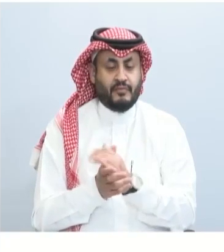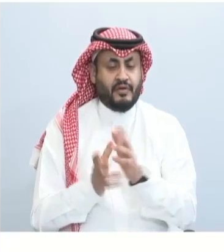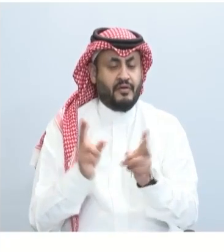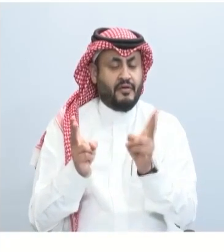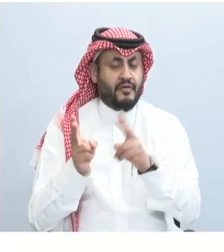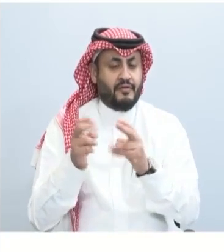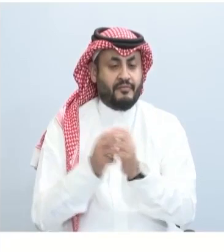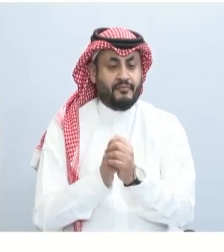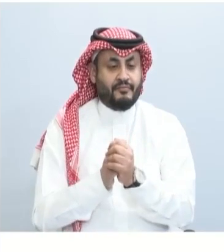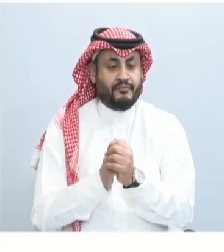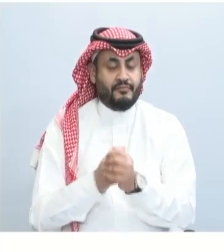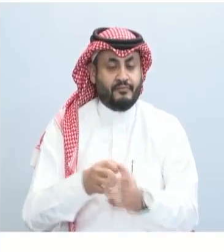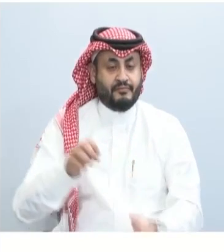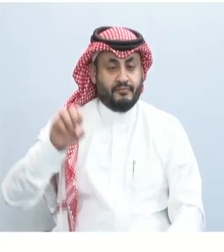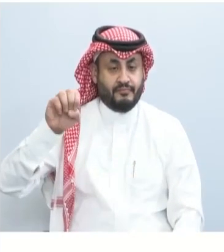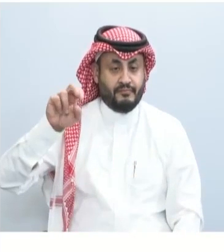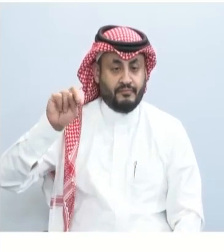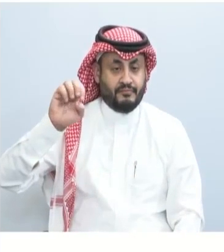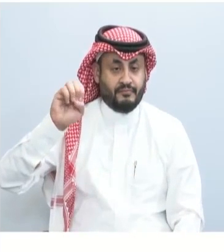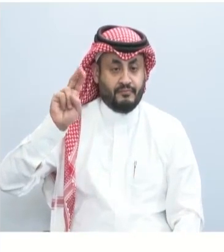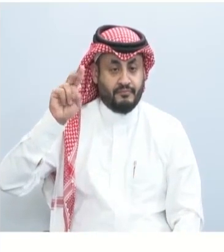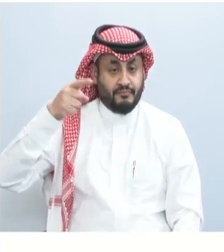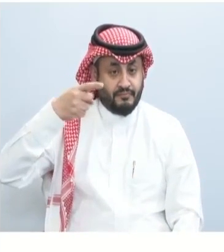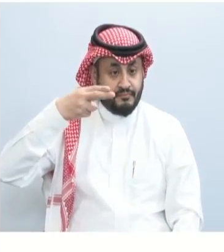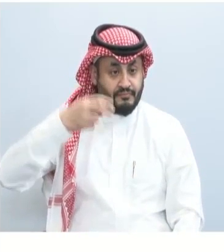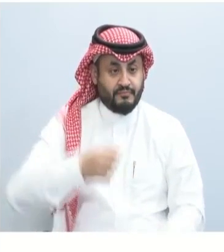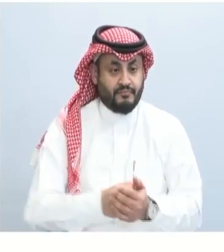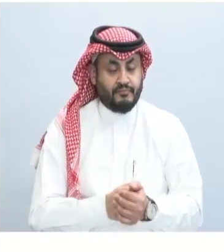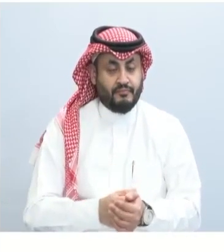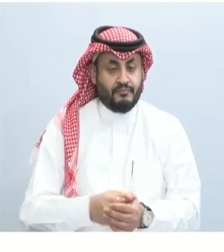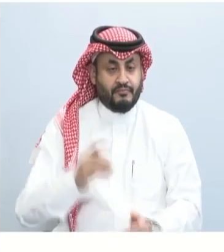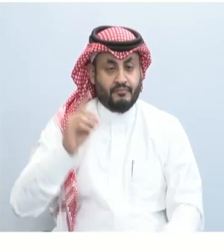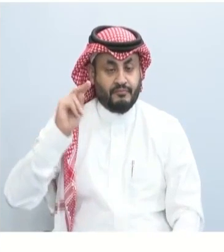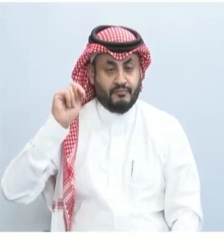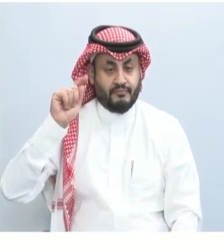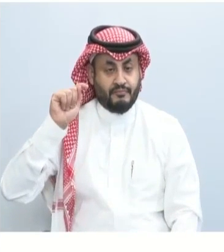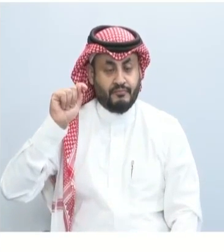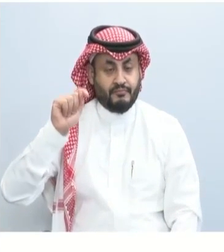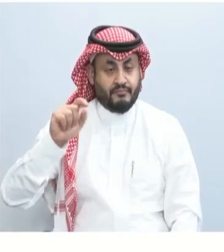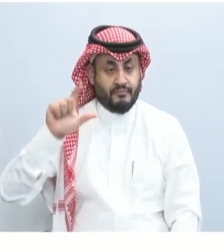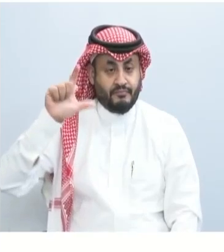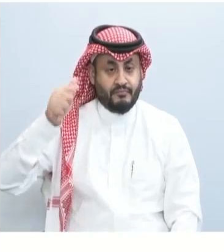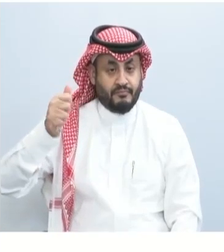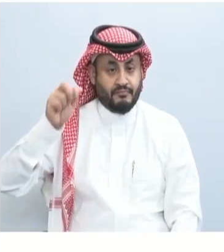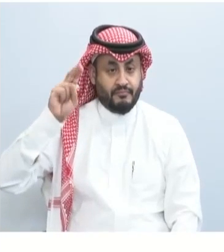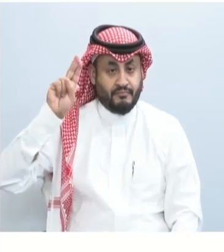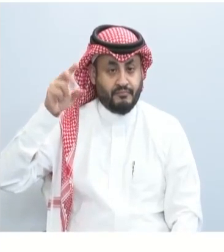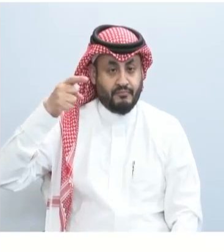his son, enough, don't laugh, I know it's